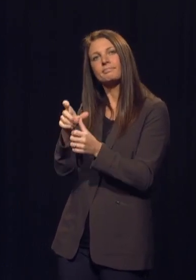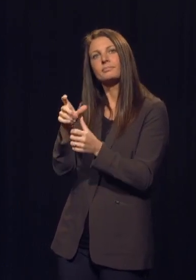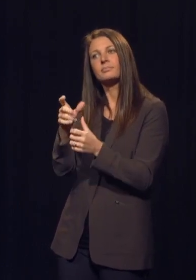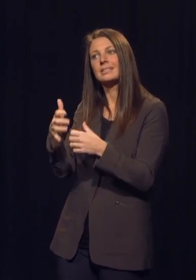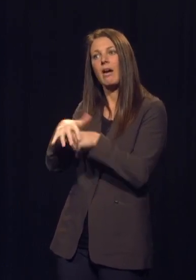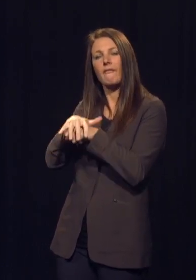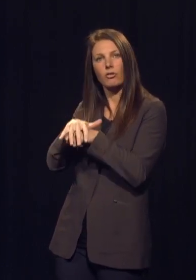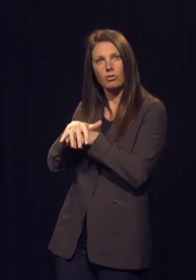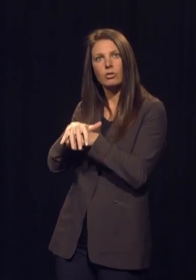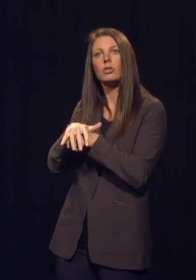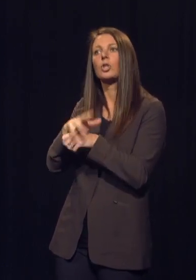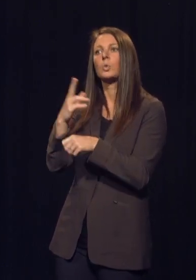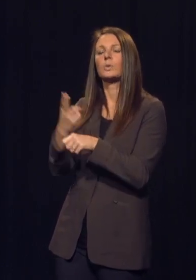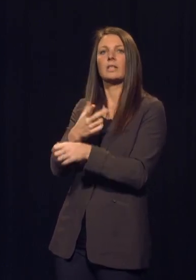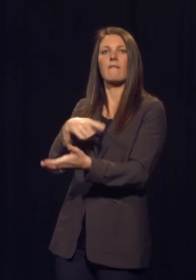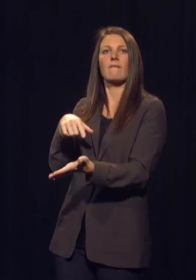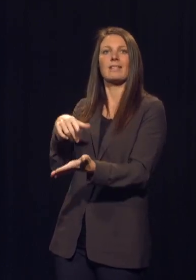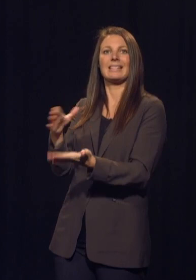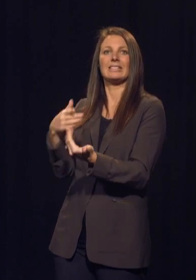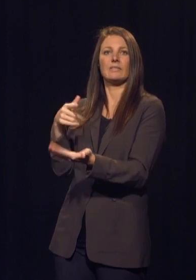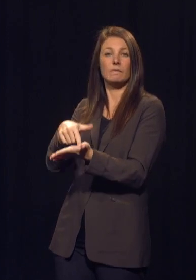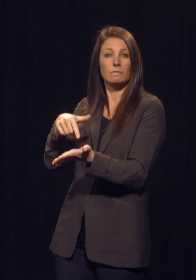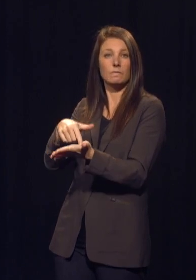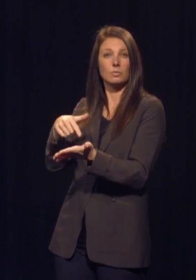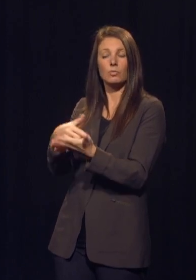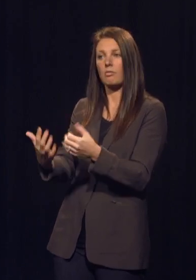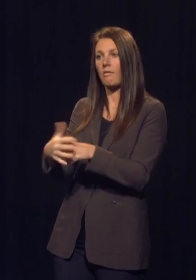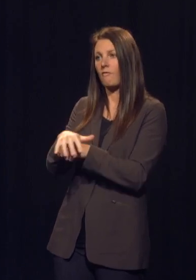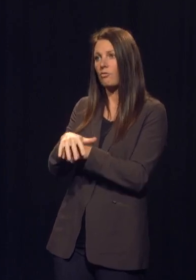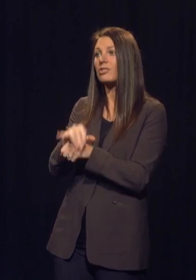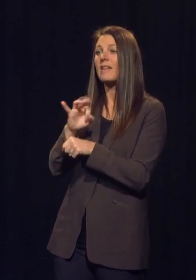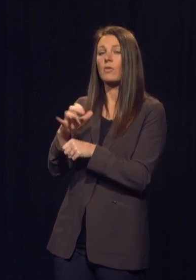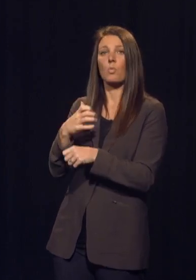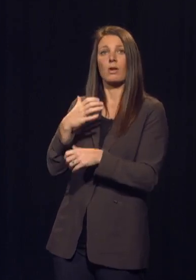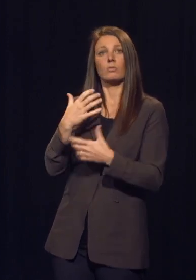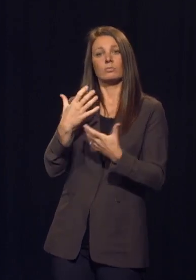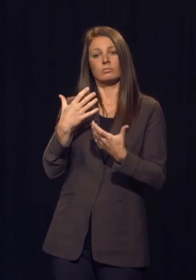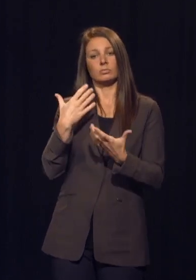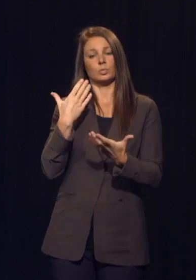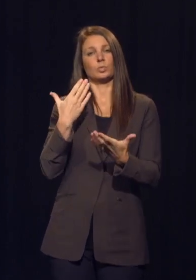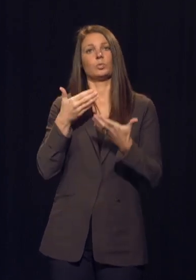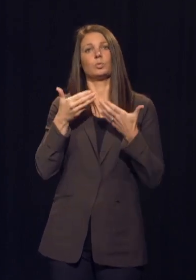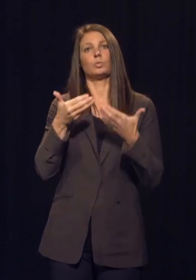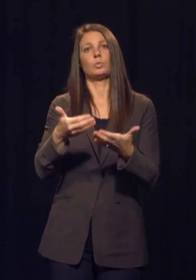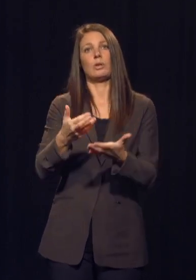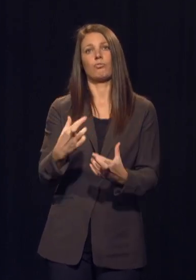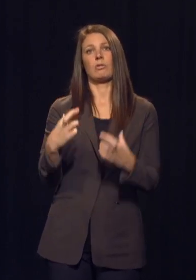covered by affordable insurance if they desire to retire before they are eligible for Medicare.